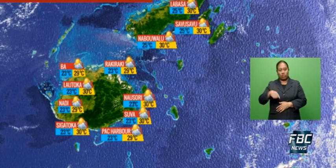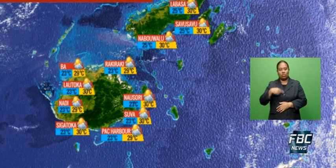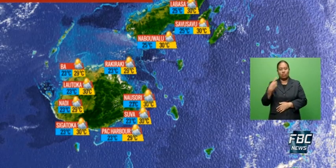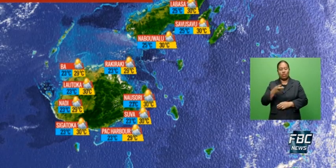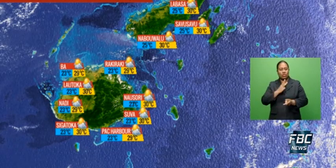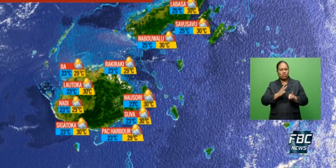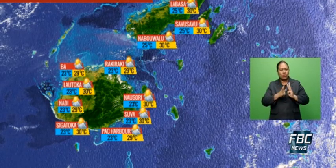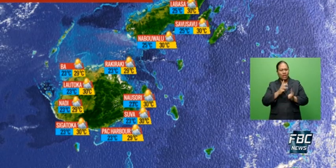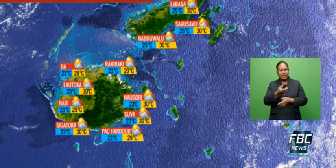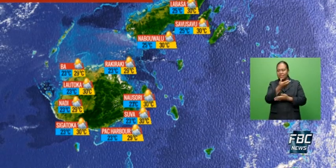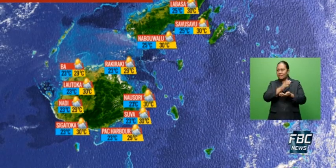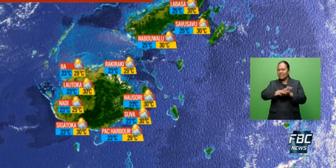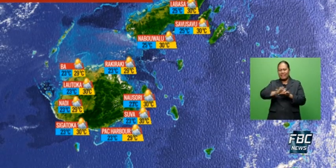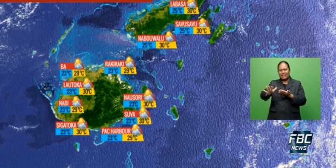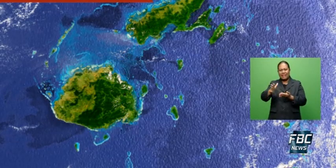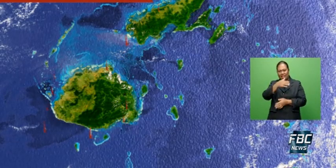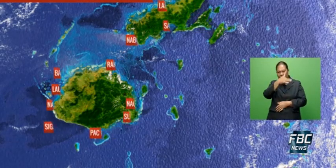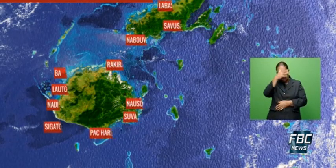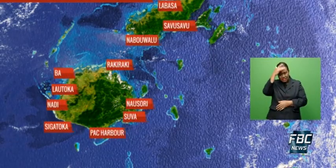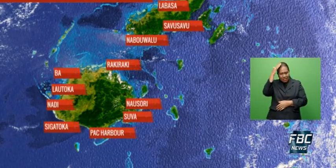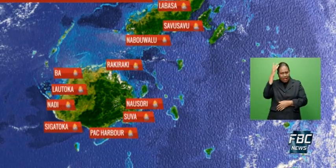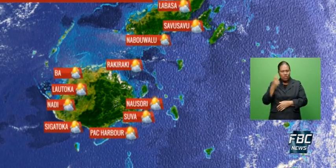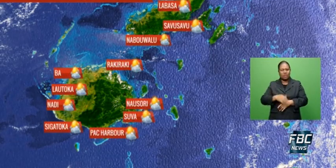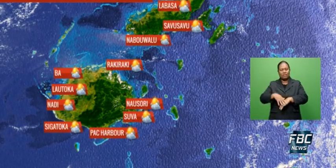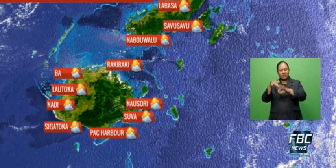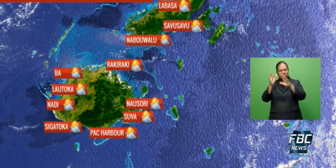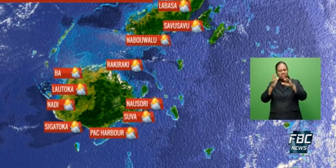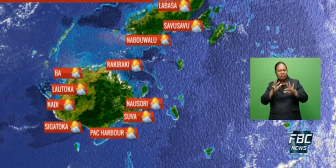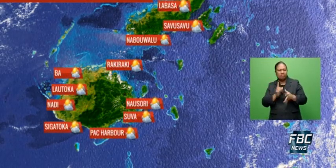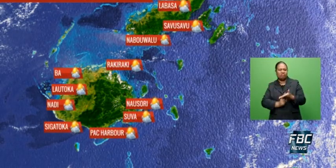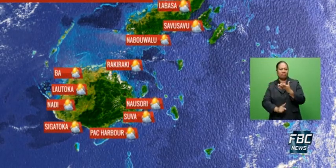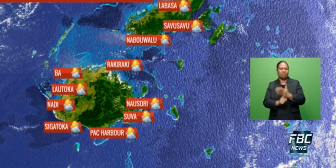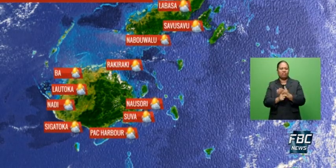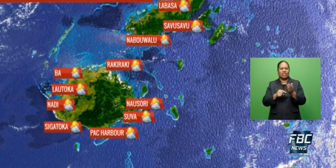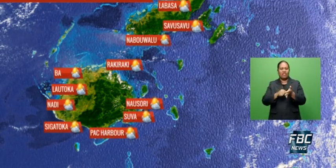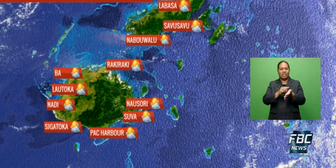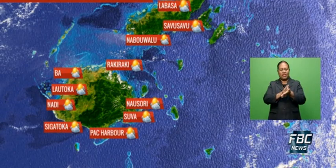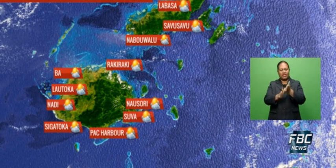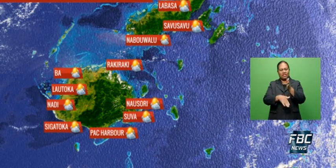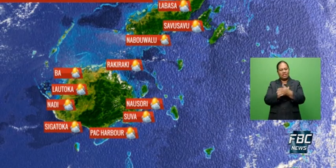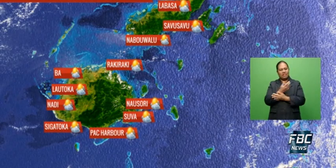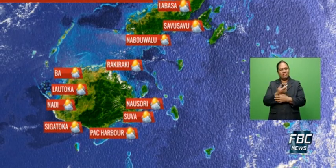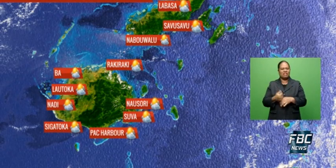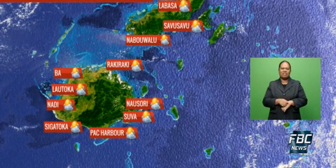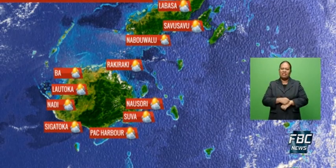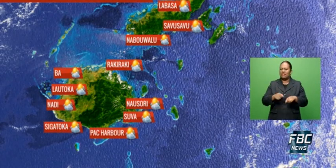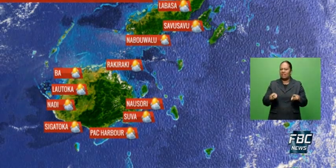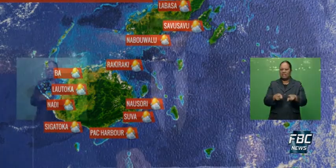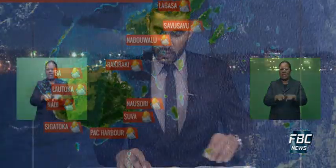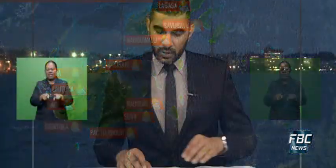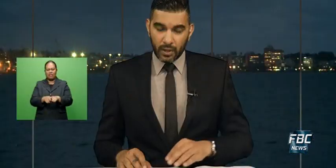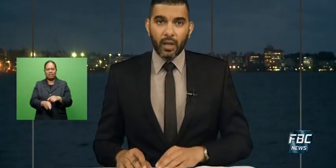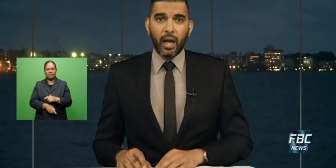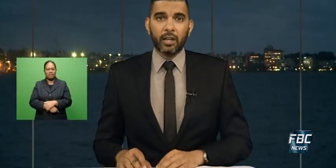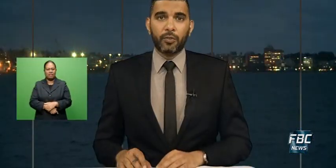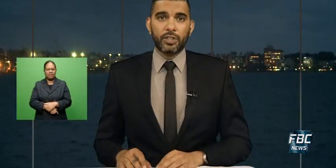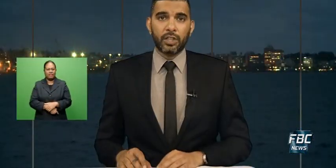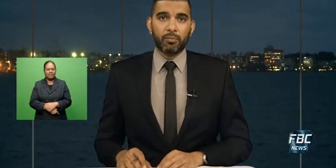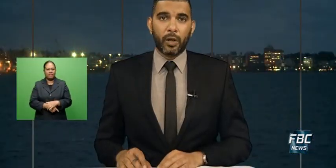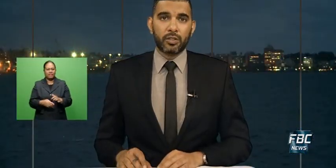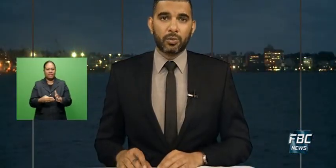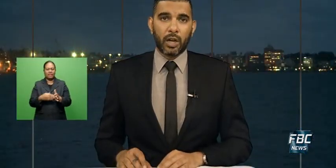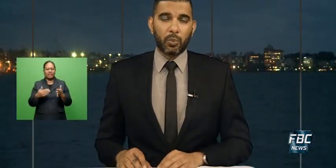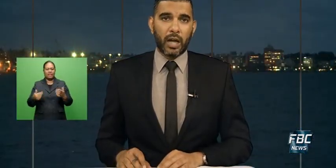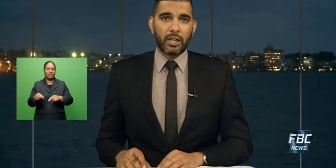tomorrow, clearing skies with scattered light showers. The outlook for Thursday is generally fair. And in